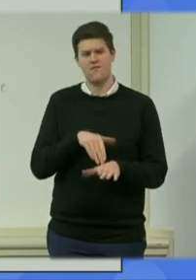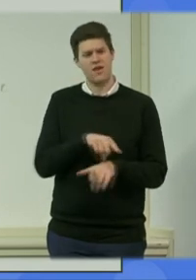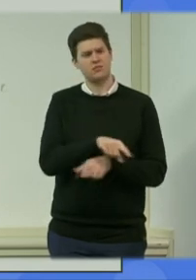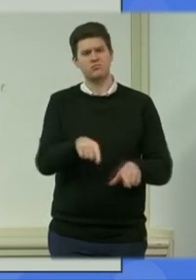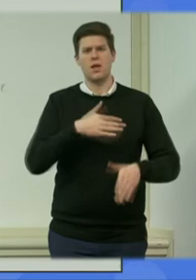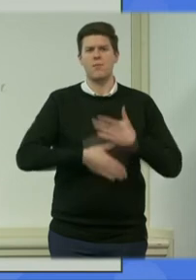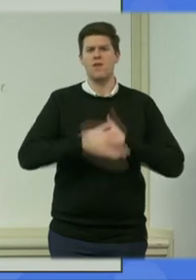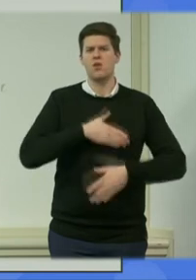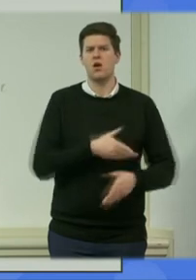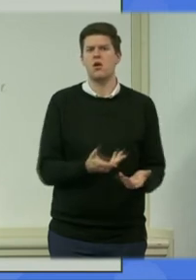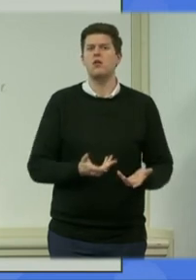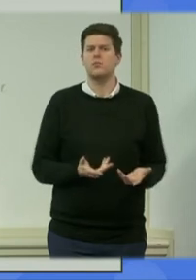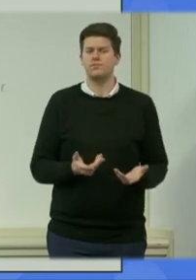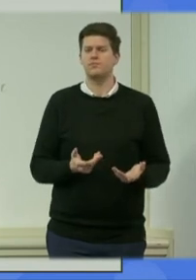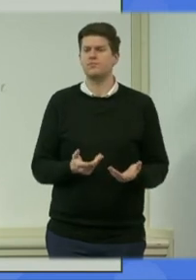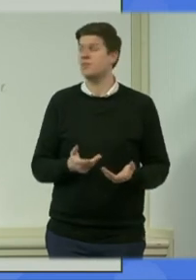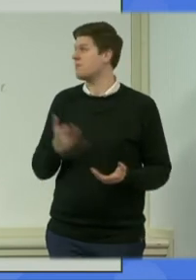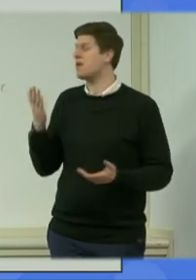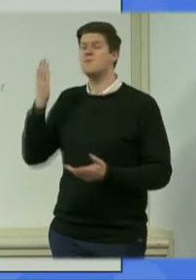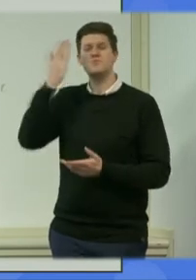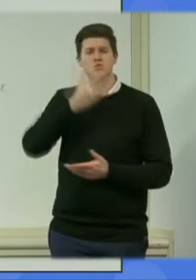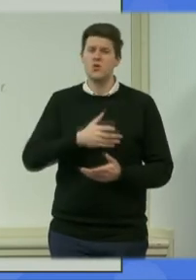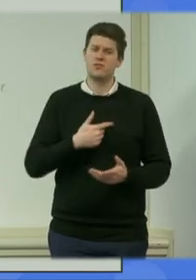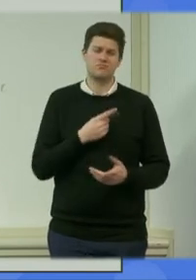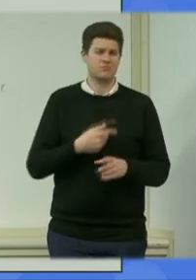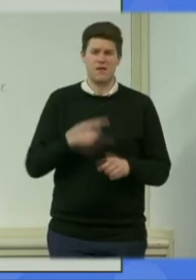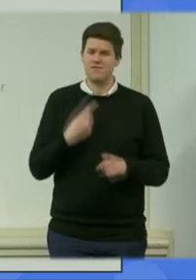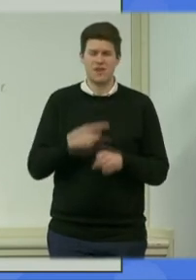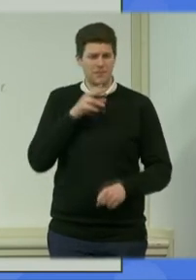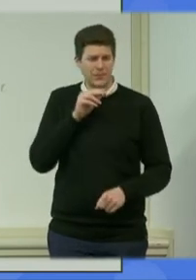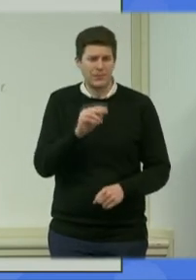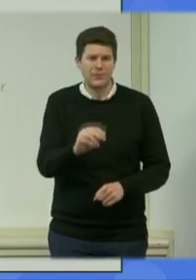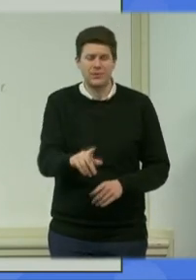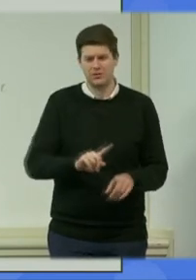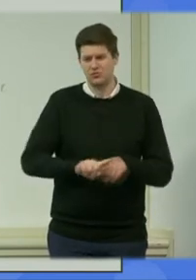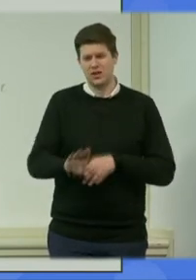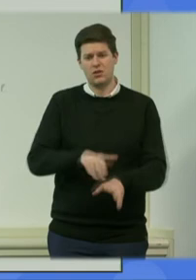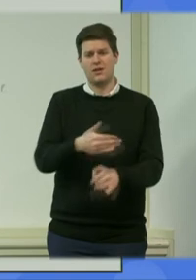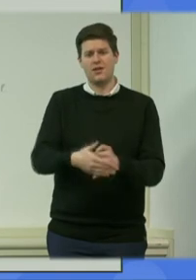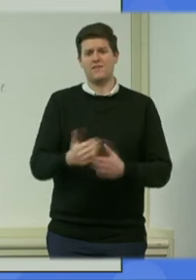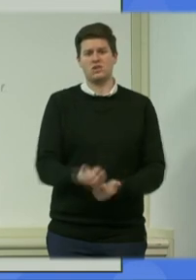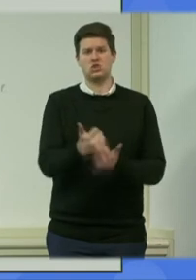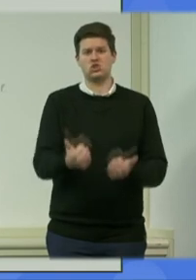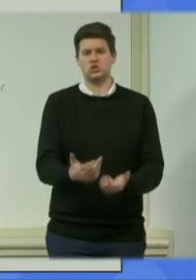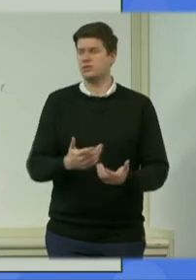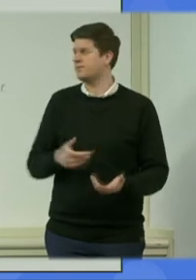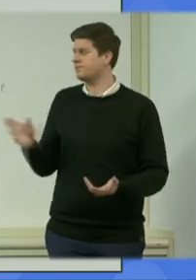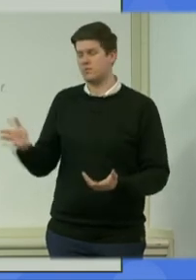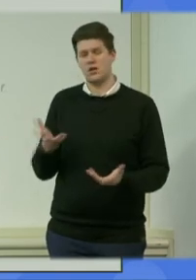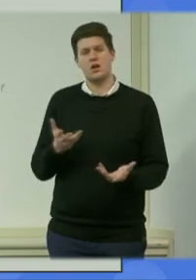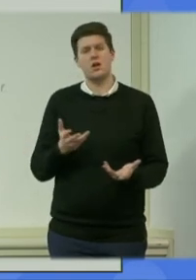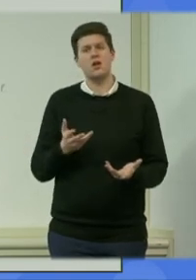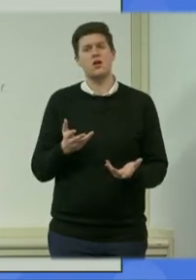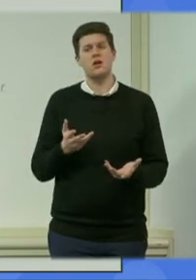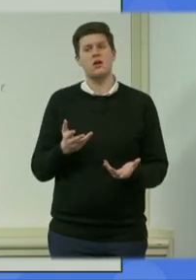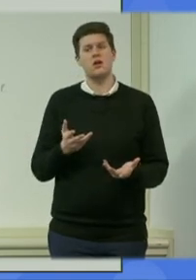So as with all the other speakers, I've skipped through at the end because I've run out of time, but the takeaway I will leave there, I won't talk through, but we can get